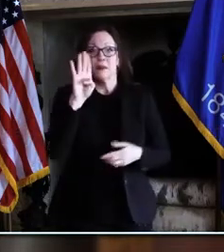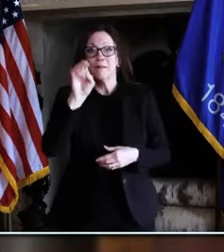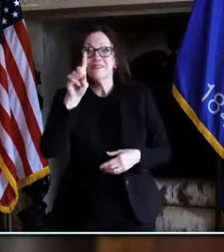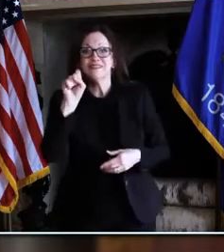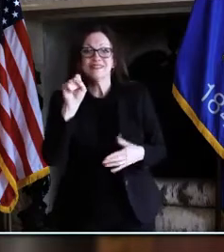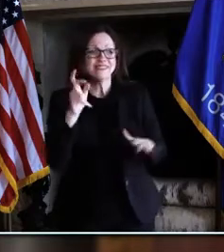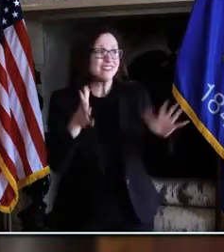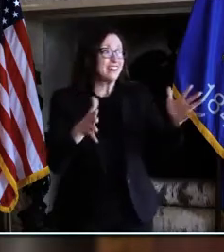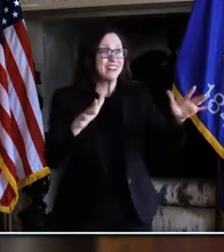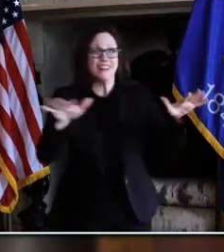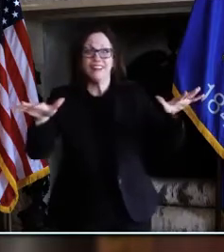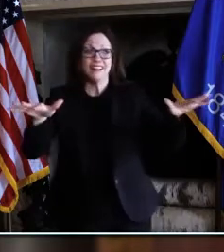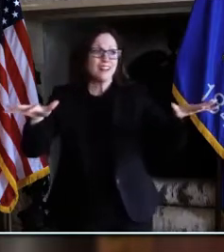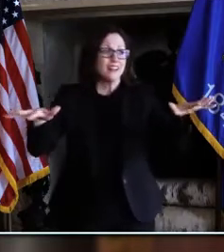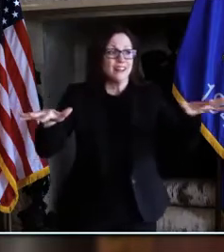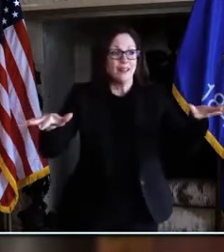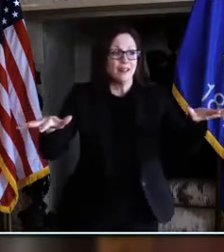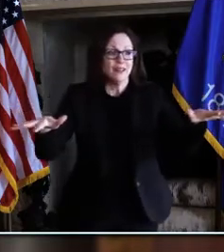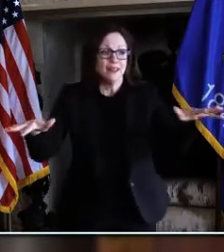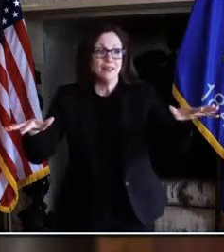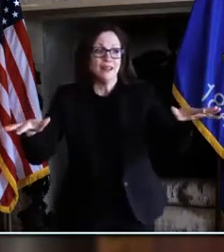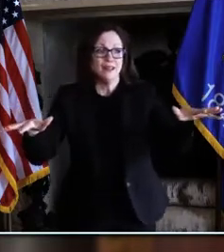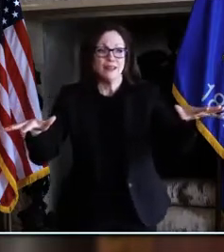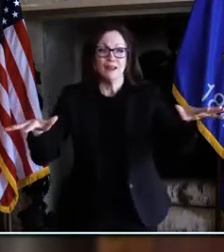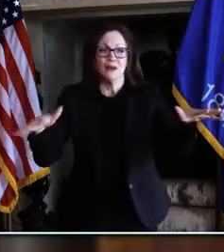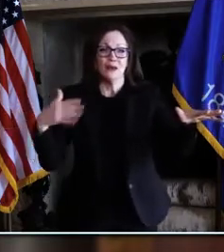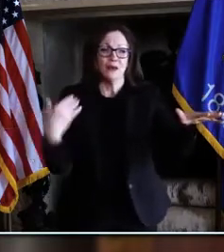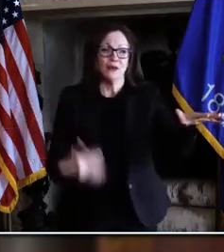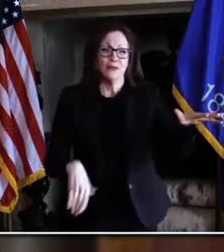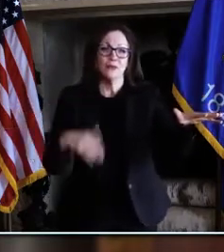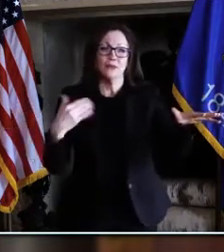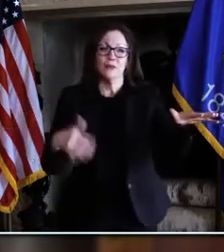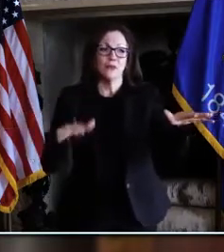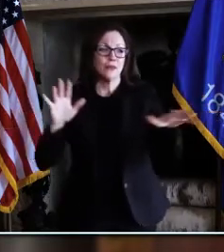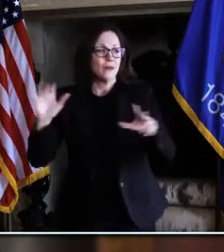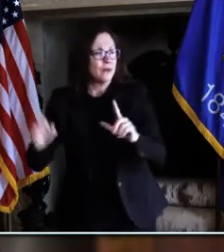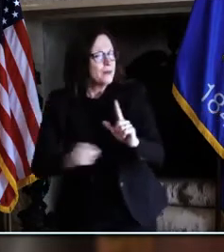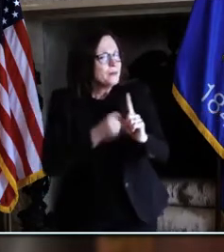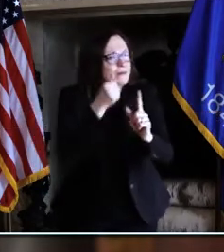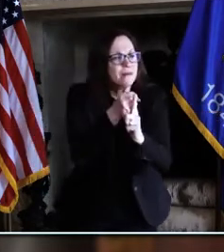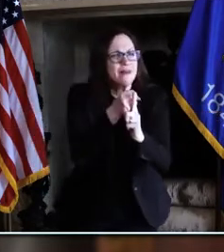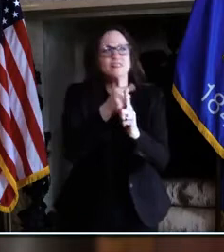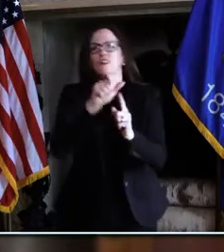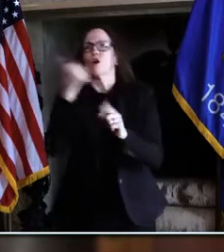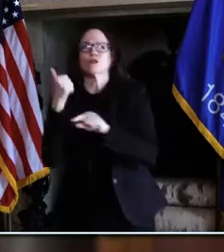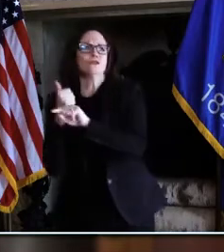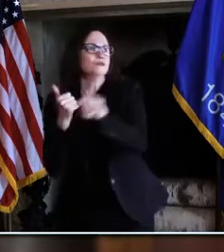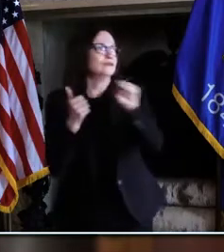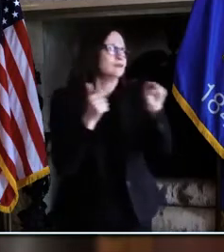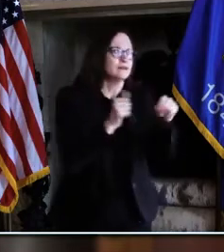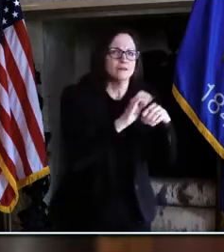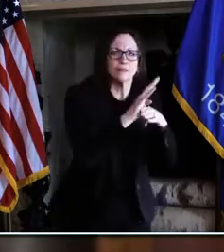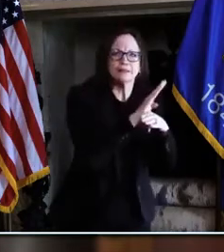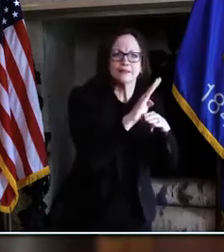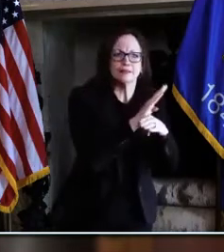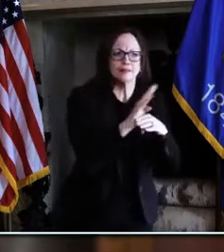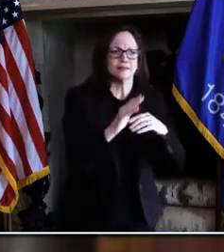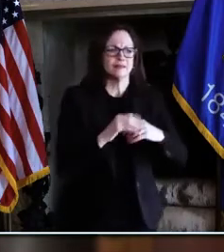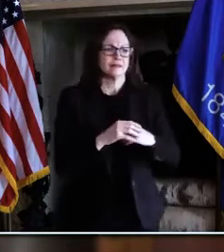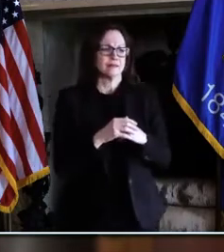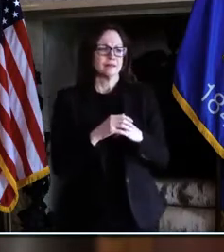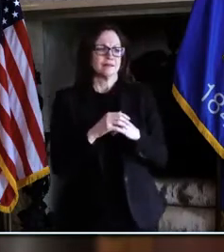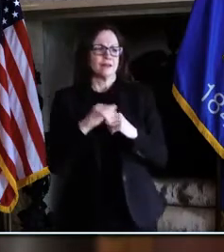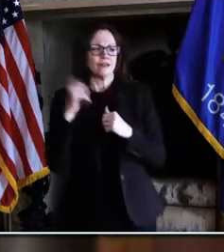Wisconsin Health Cooperative, Leading Age, the Wisconsin Healthcare Association, and others representing frontline healthcare